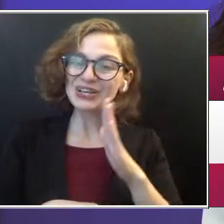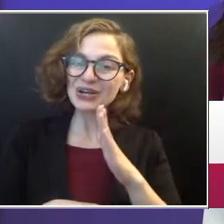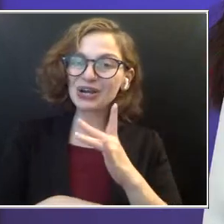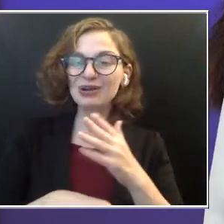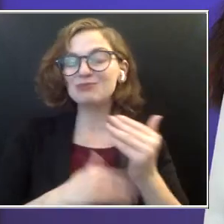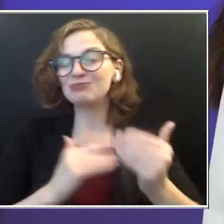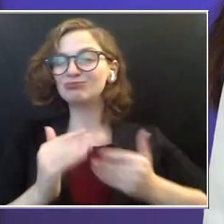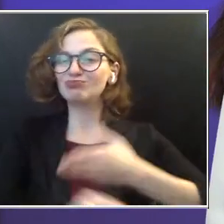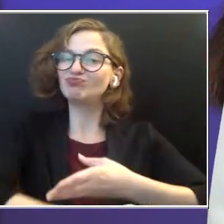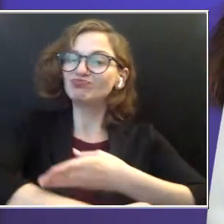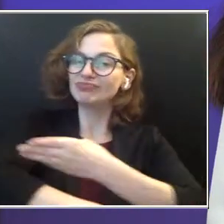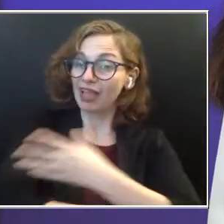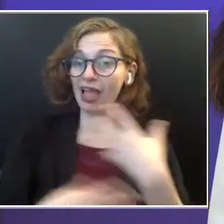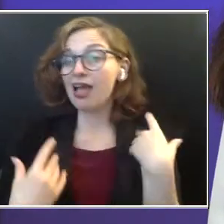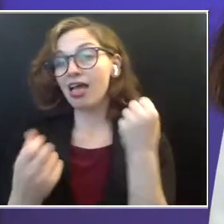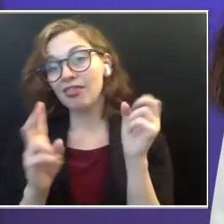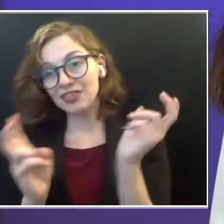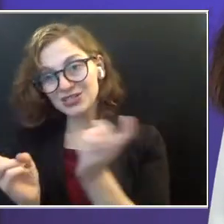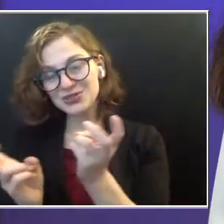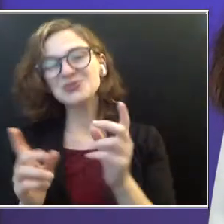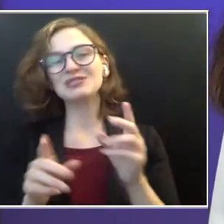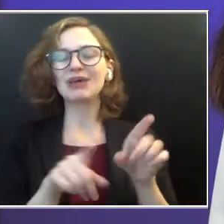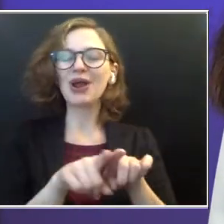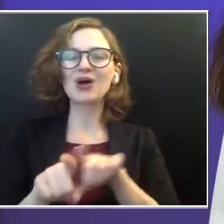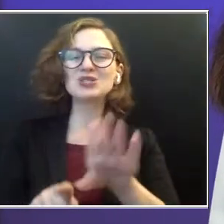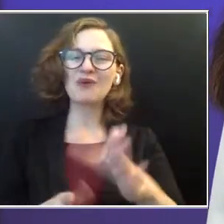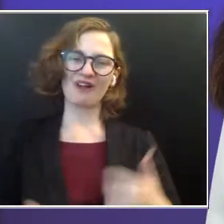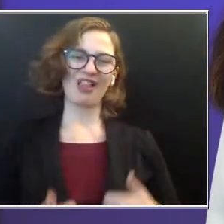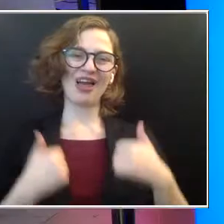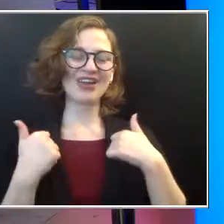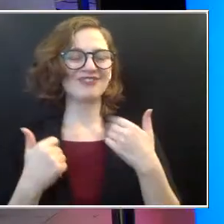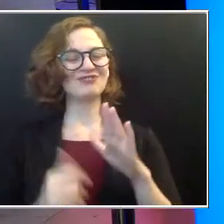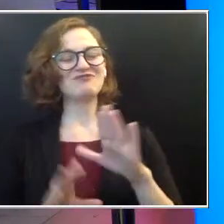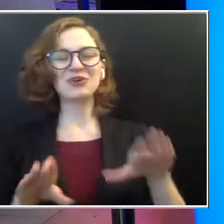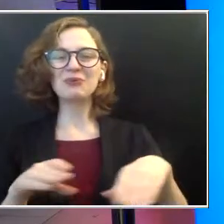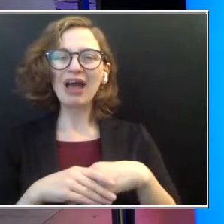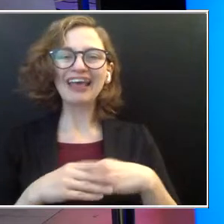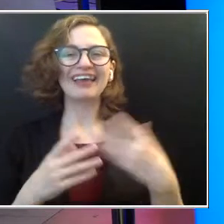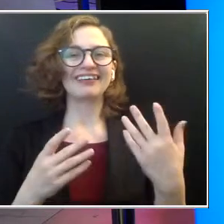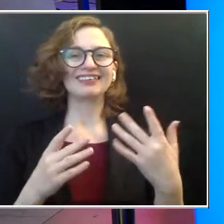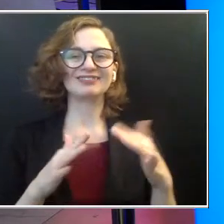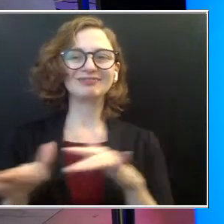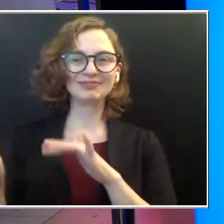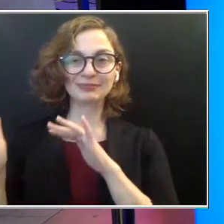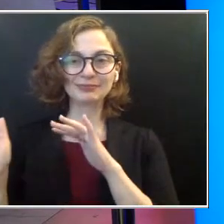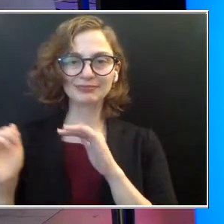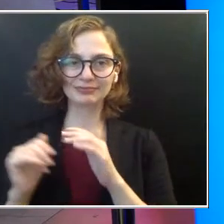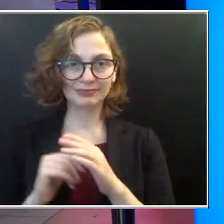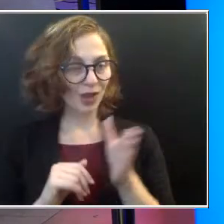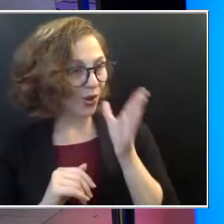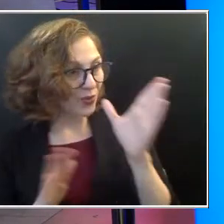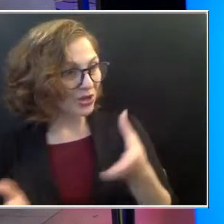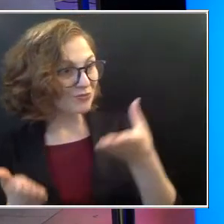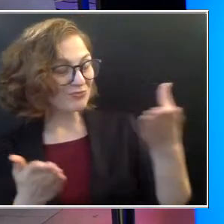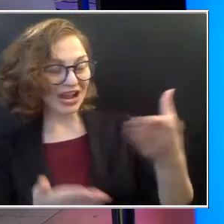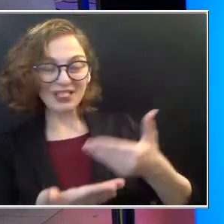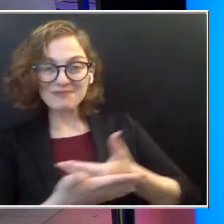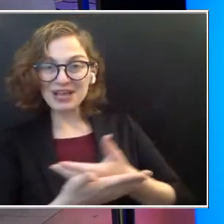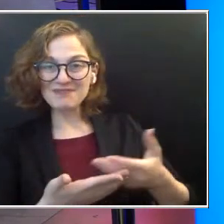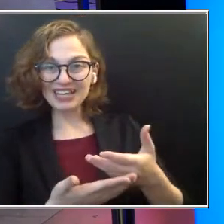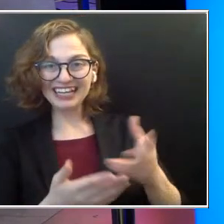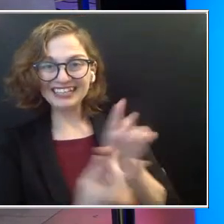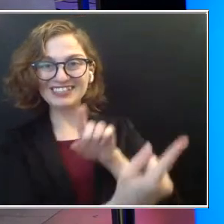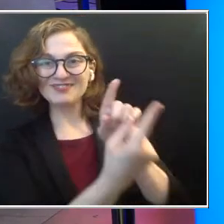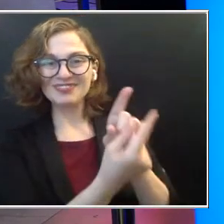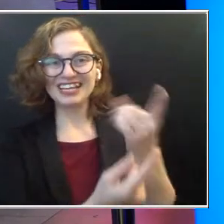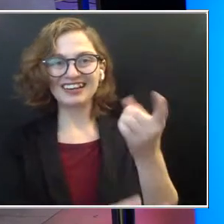the wonderful pictures that you shared today of her wedding. And are you going to bring the baby in to see Dr. Eck? I will have to, yes. Have you guys started picking out